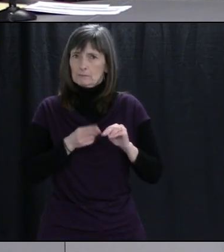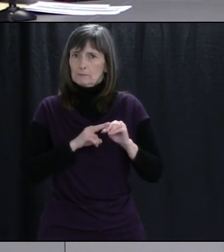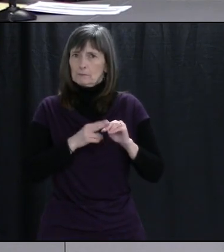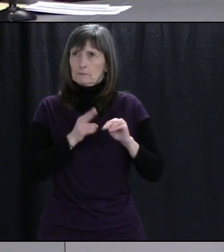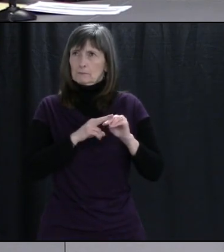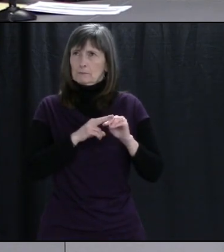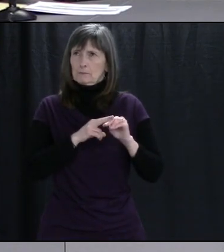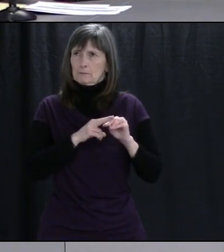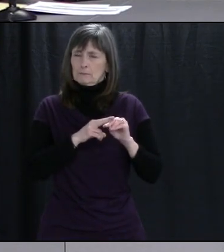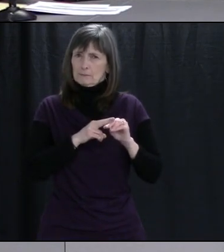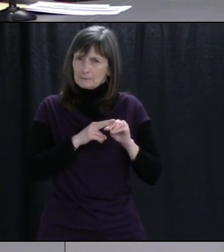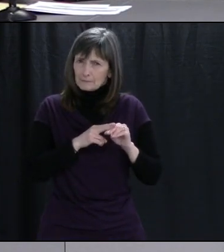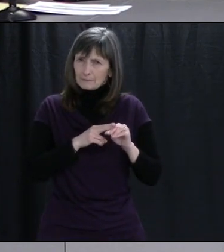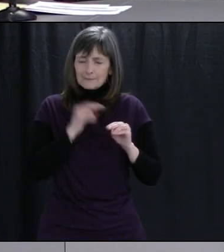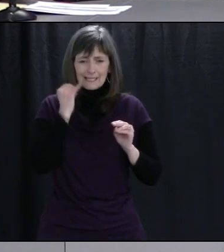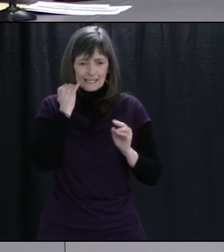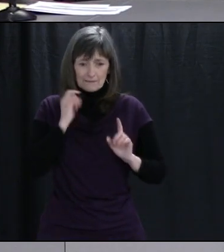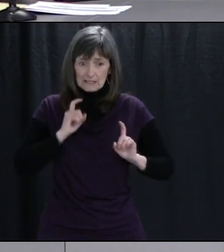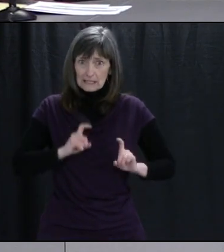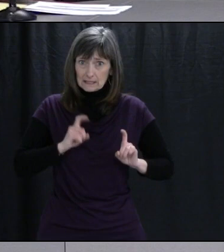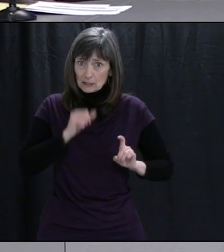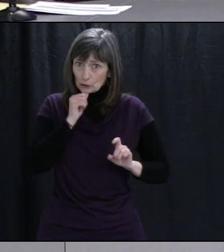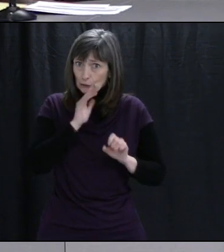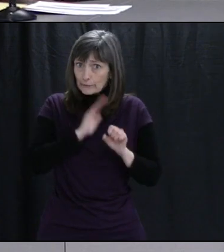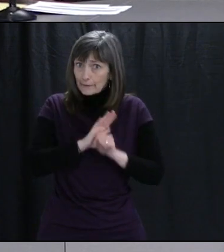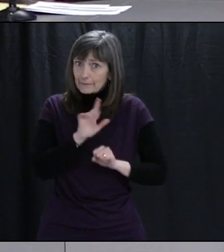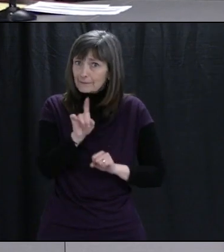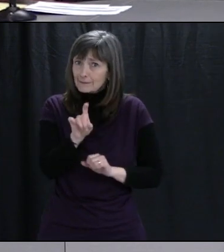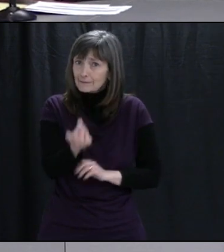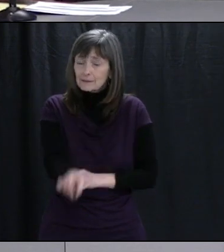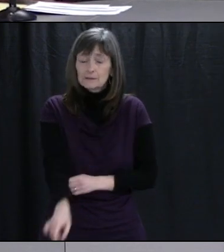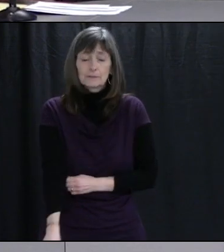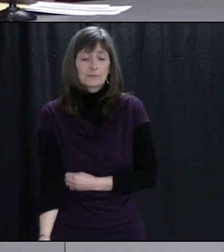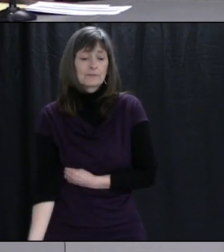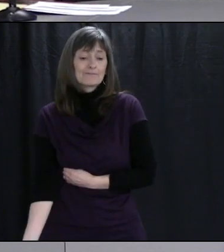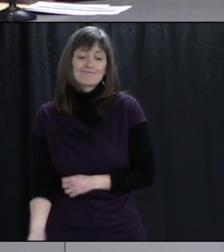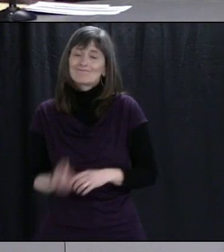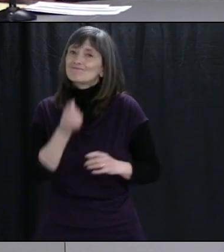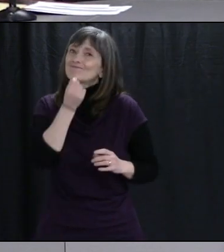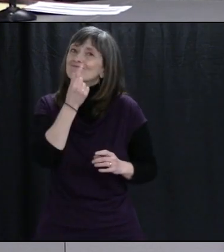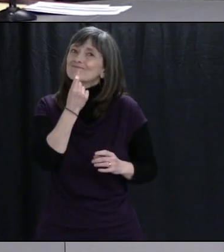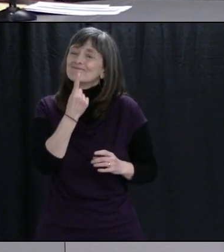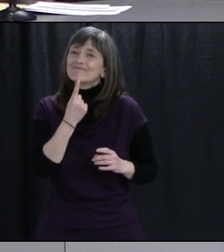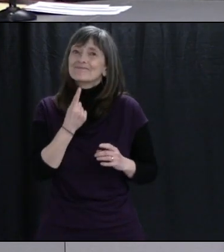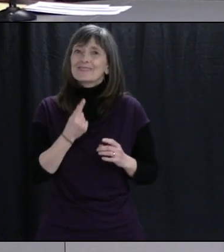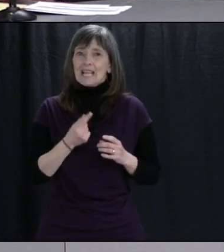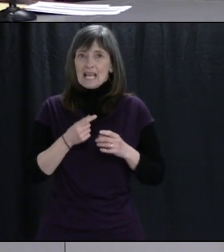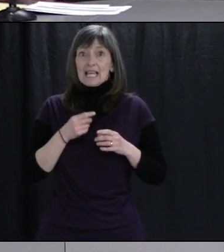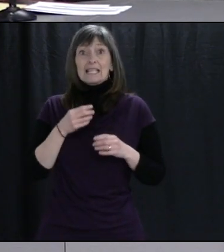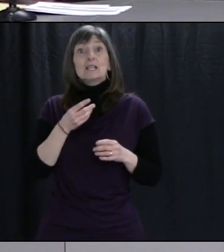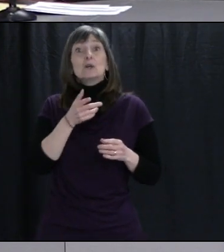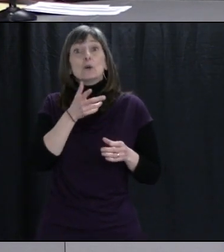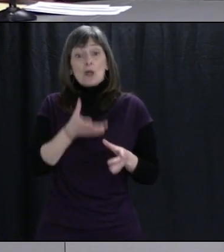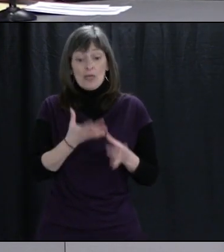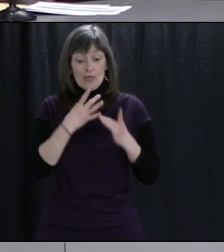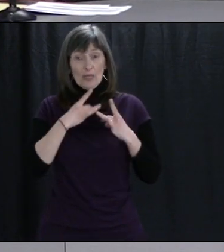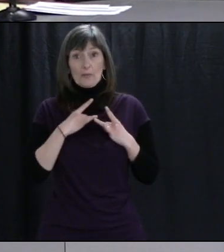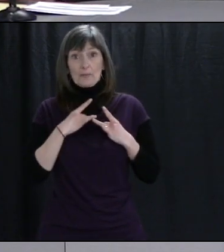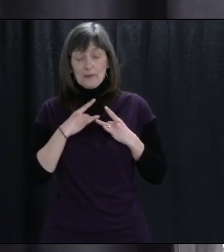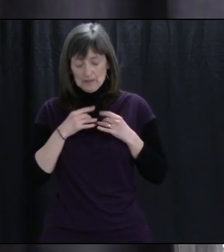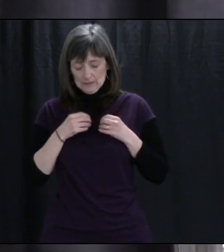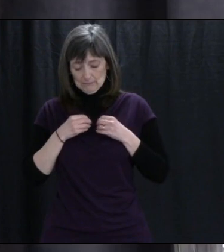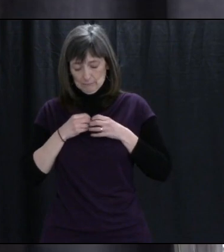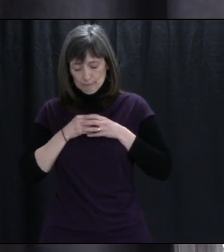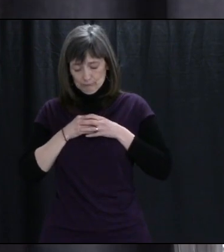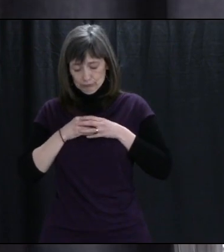proper contact tracing and self-isolation is happening? Well, you've got to remember that incubation periods are additive. They overlap. So